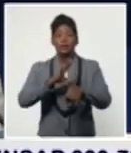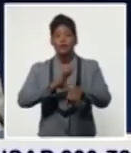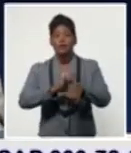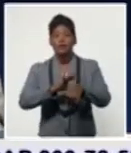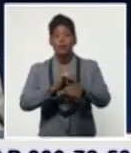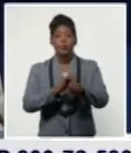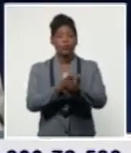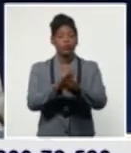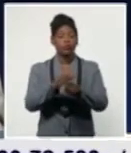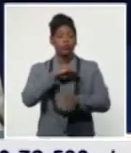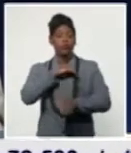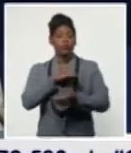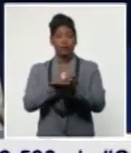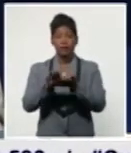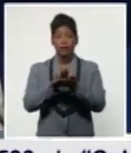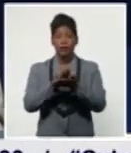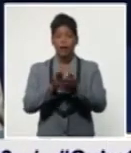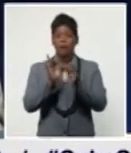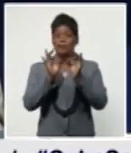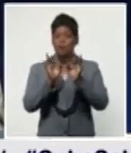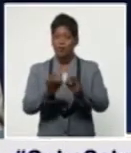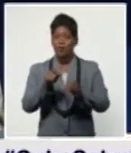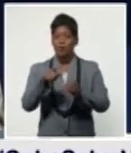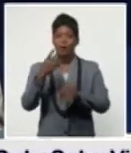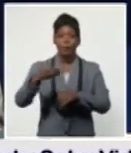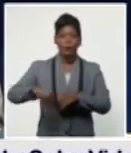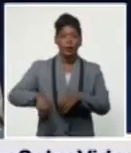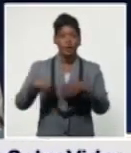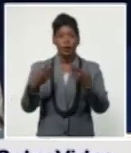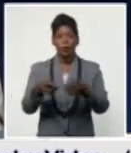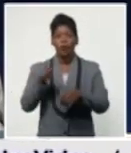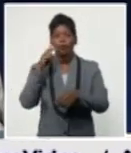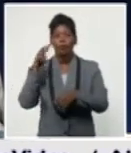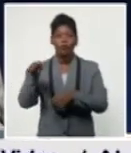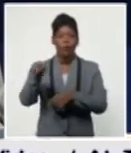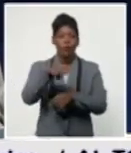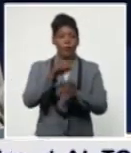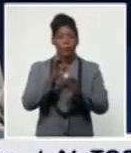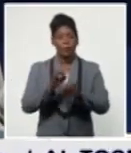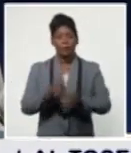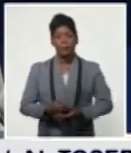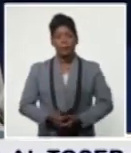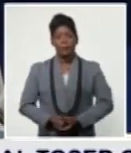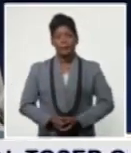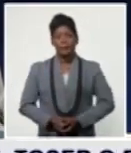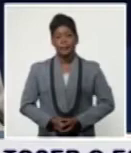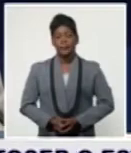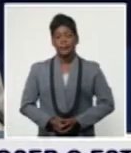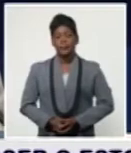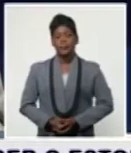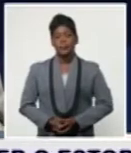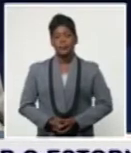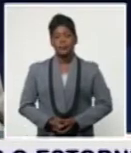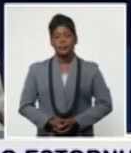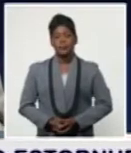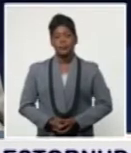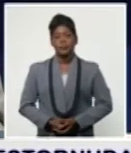help find the asymptomatic cases that may exist in our country.